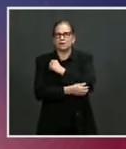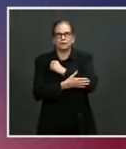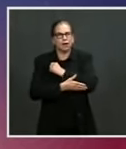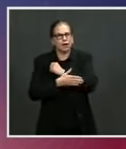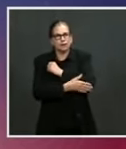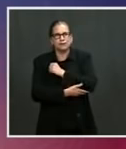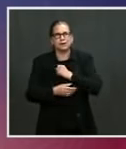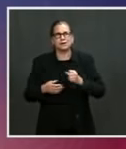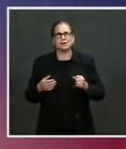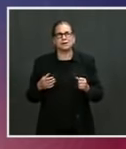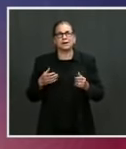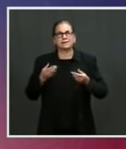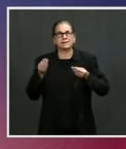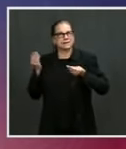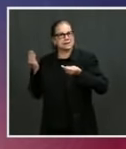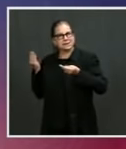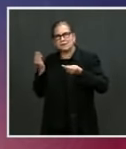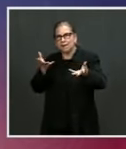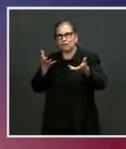And still today,